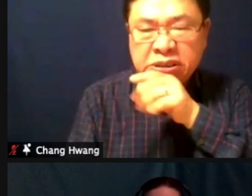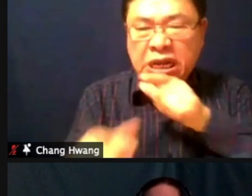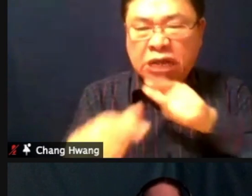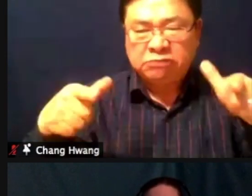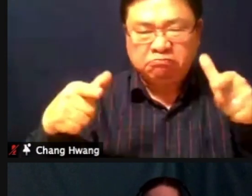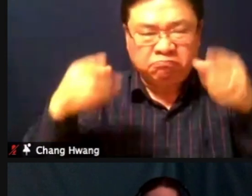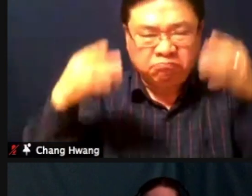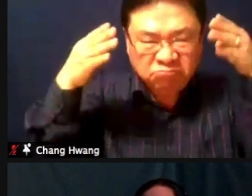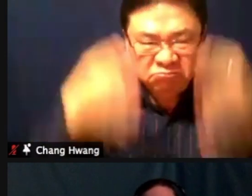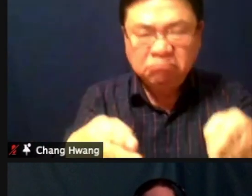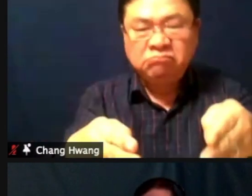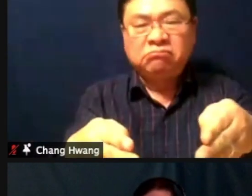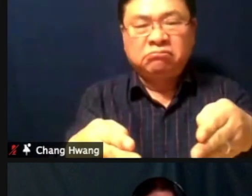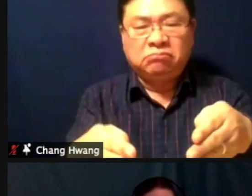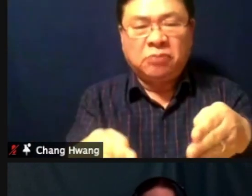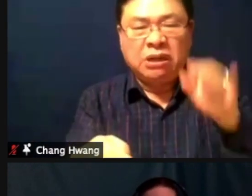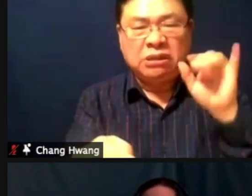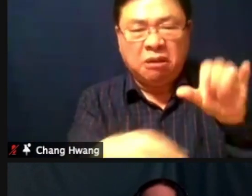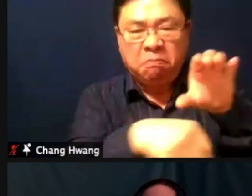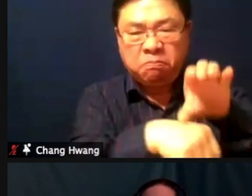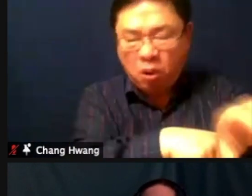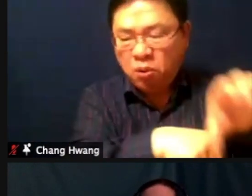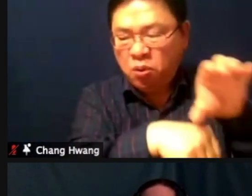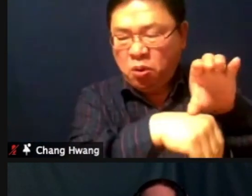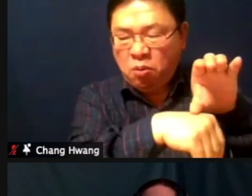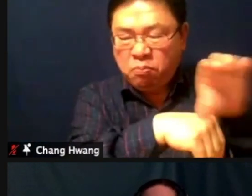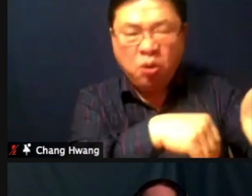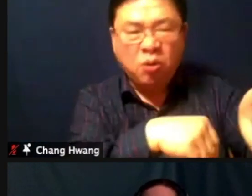Japanese control ran rampant.